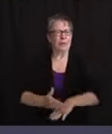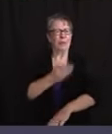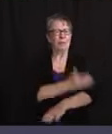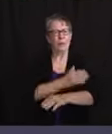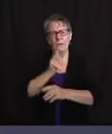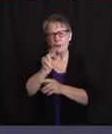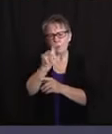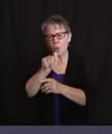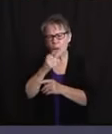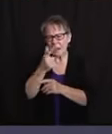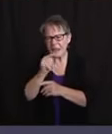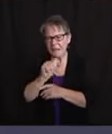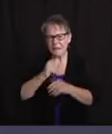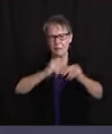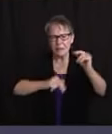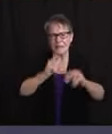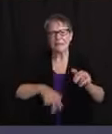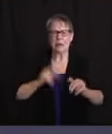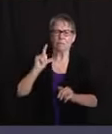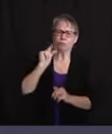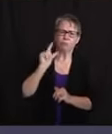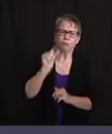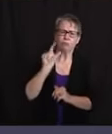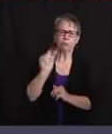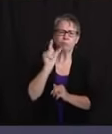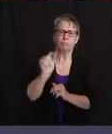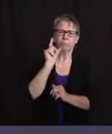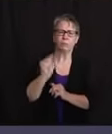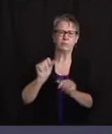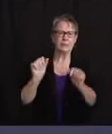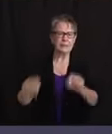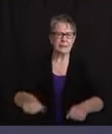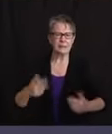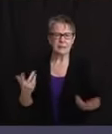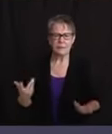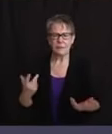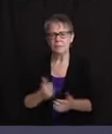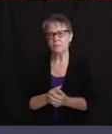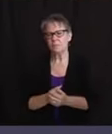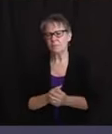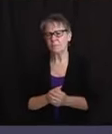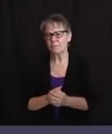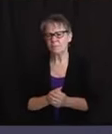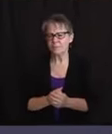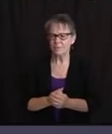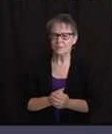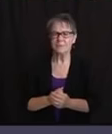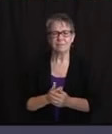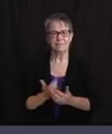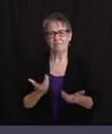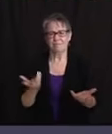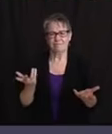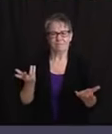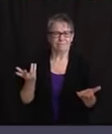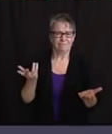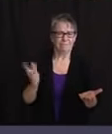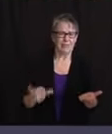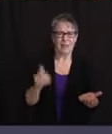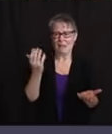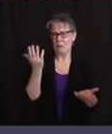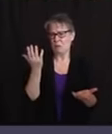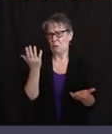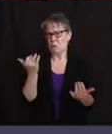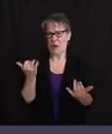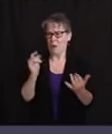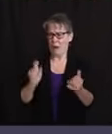in the world. And it's doing it, I think, listen, it is what it is, but it's also not